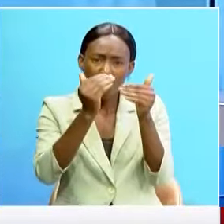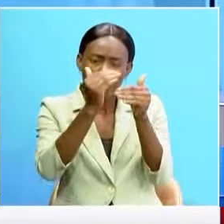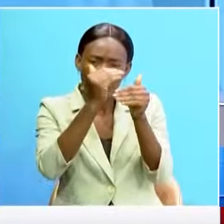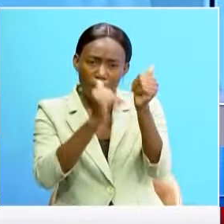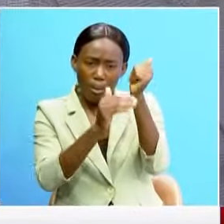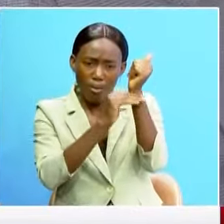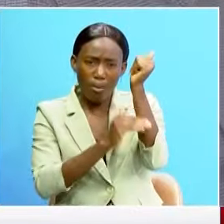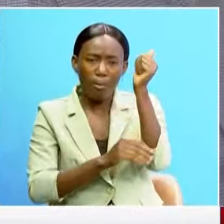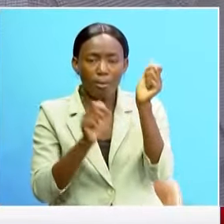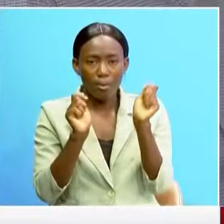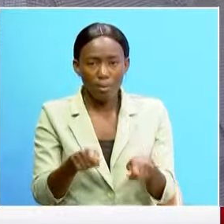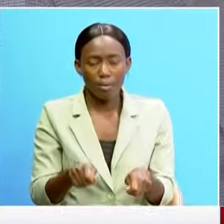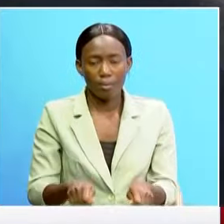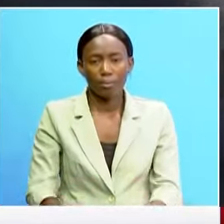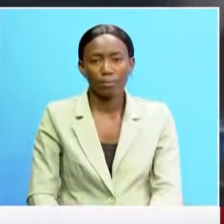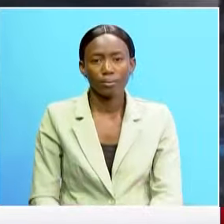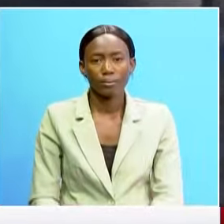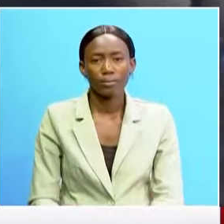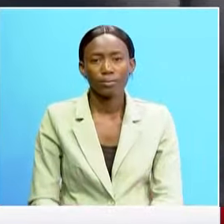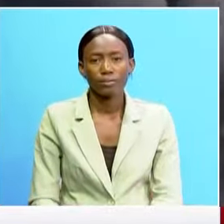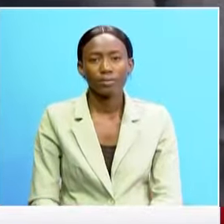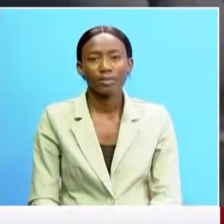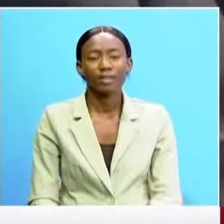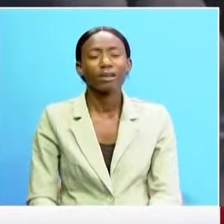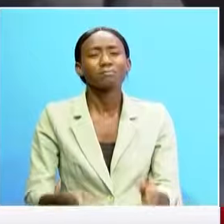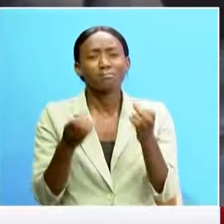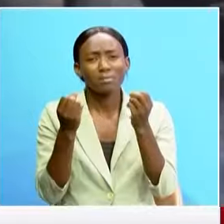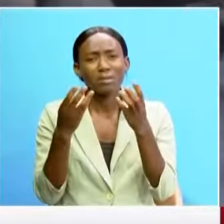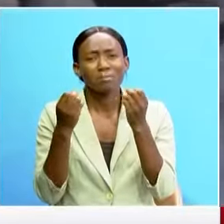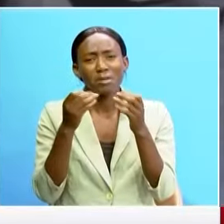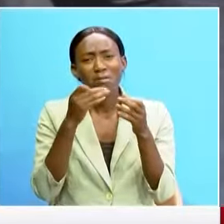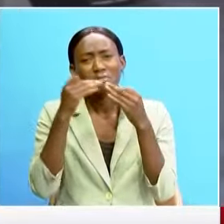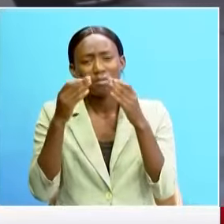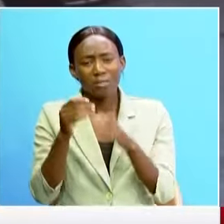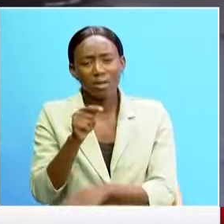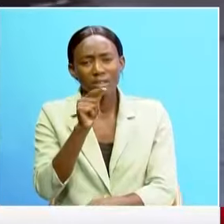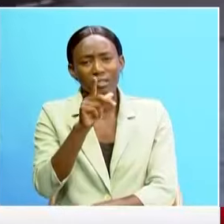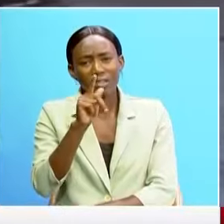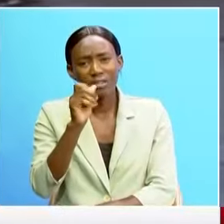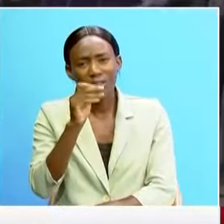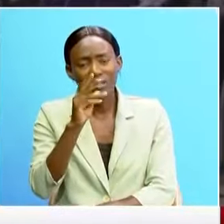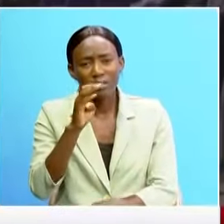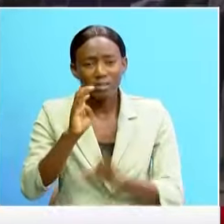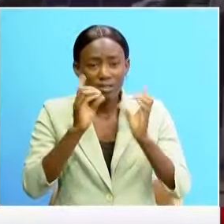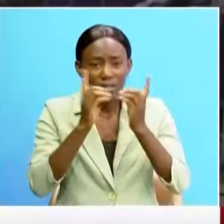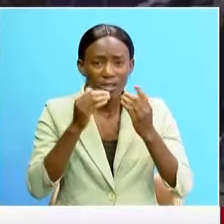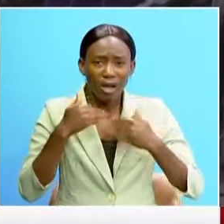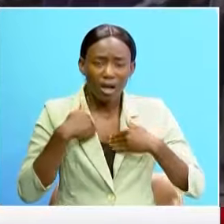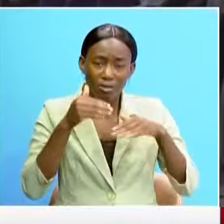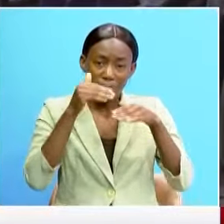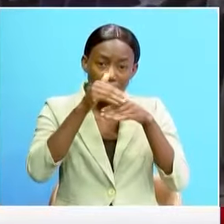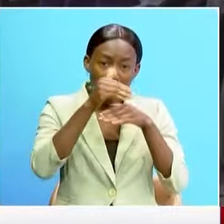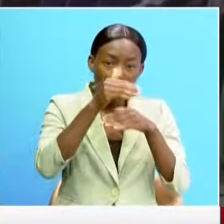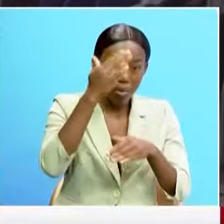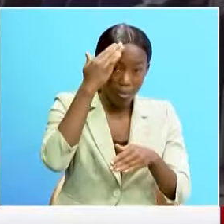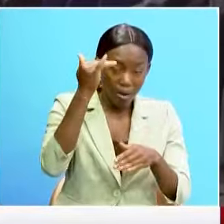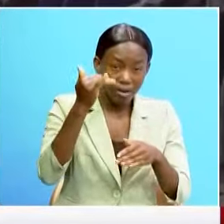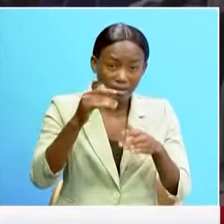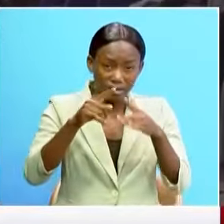Naomi Piri. Over 2,000 small-scale farmers in Shawa Chiefdom of Kafue District have registered to venture in carbon